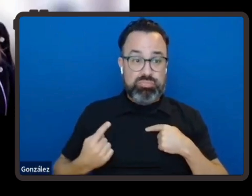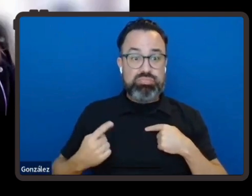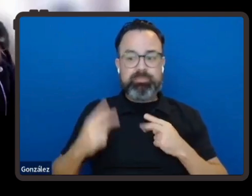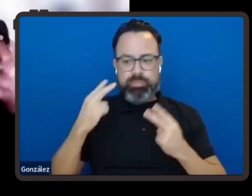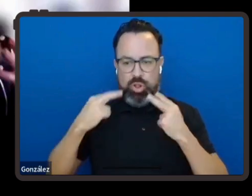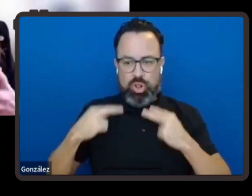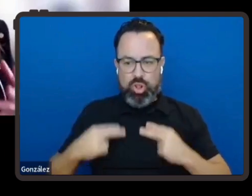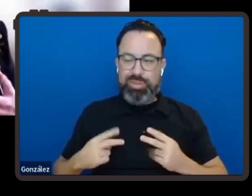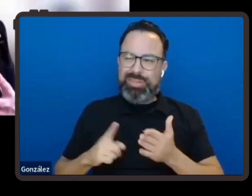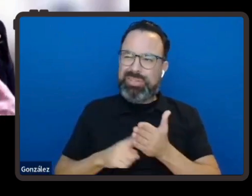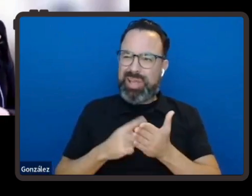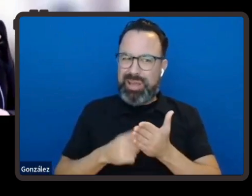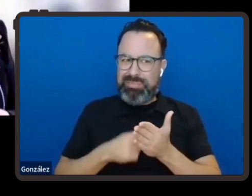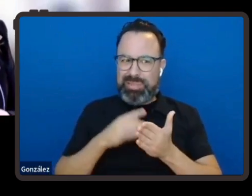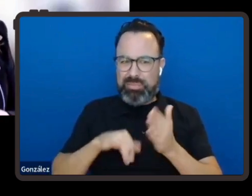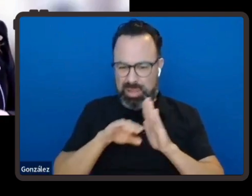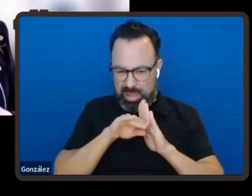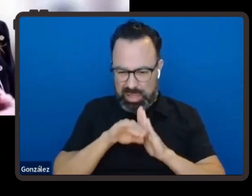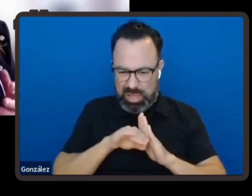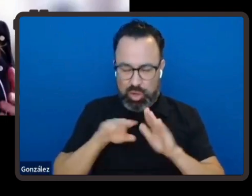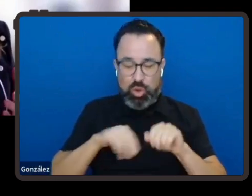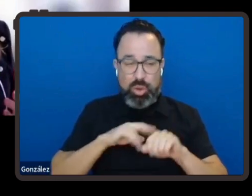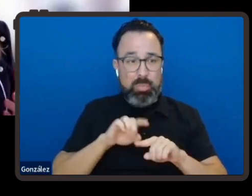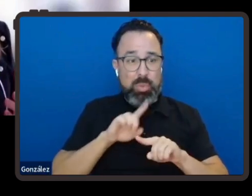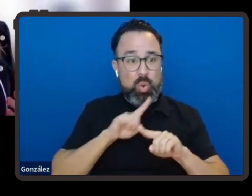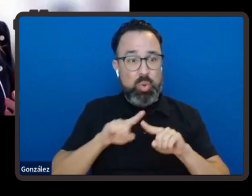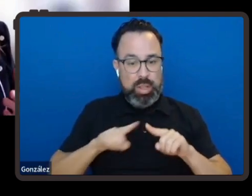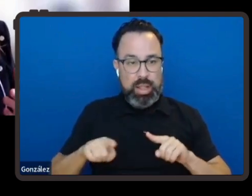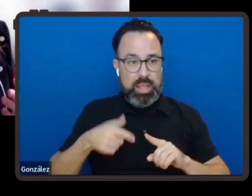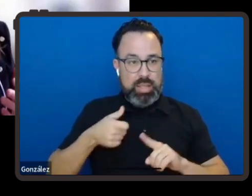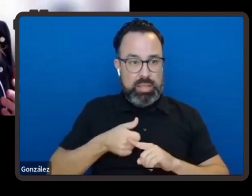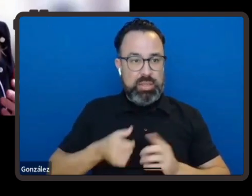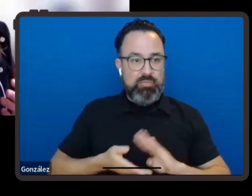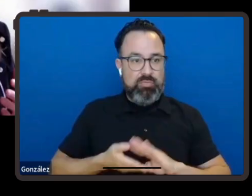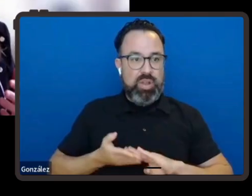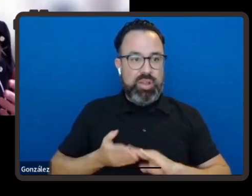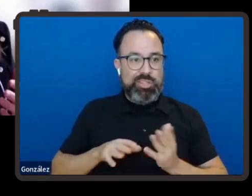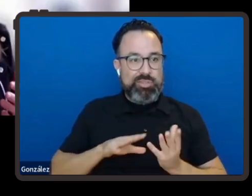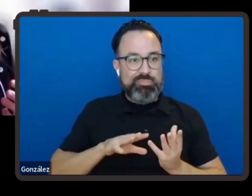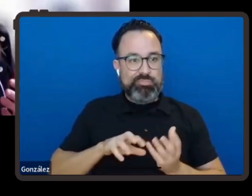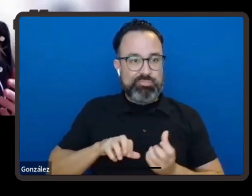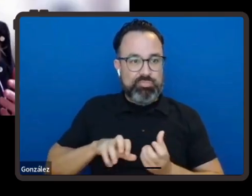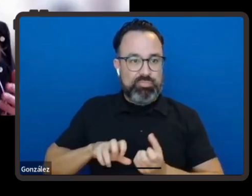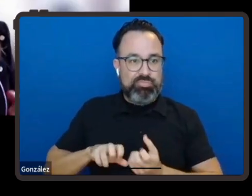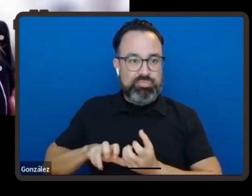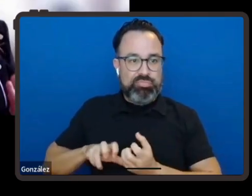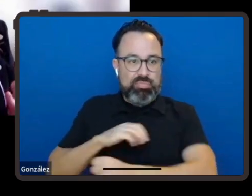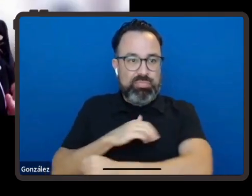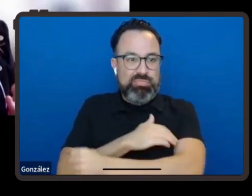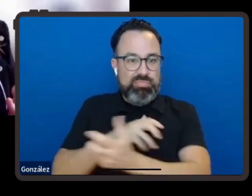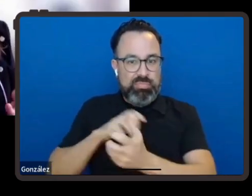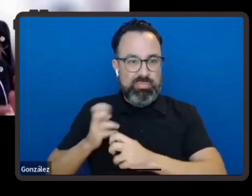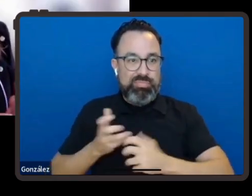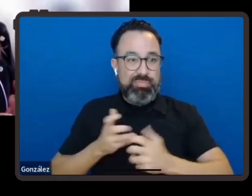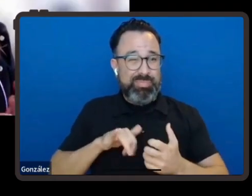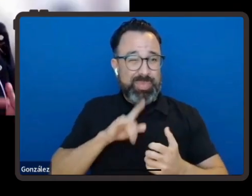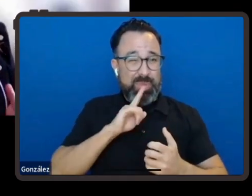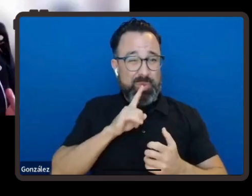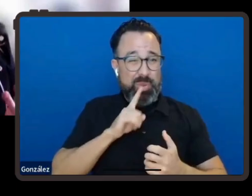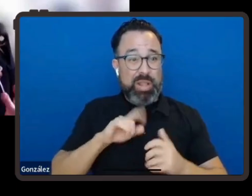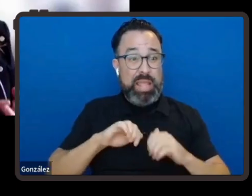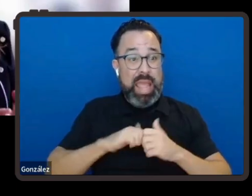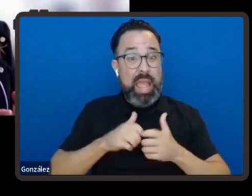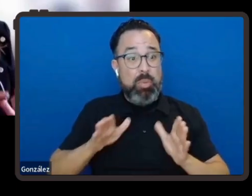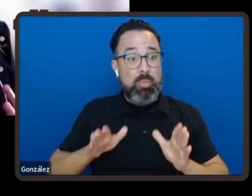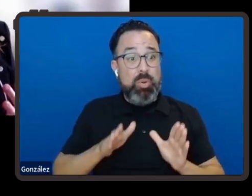but it's a mechanical thing. And then thinking about how to promote, so small